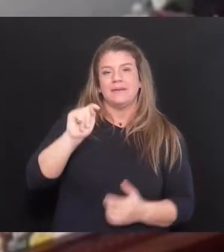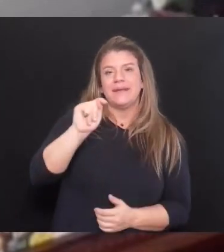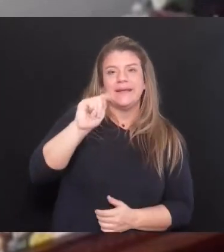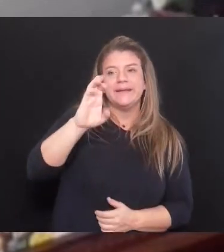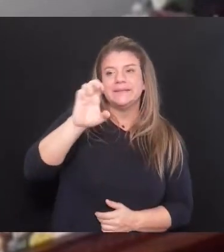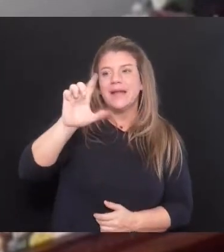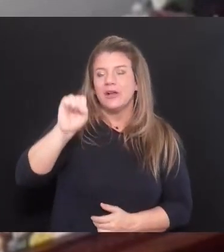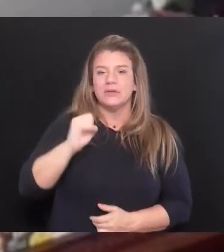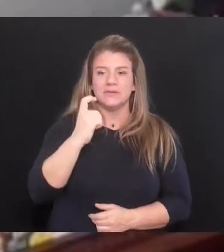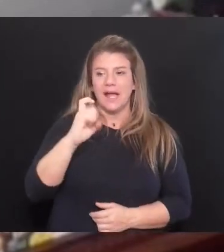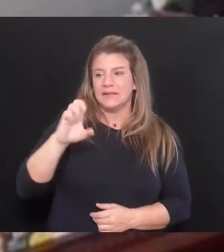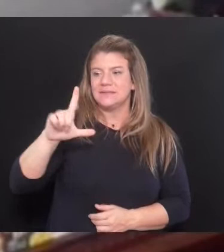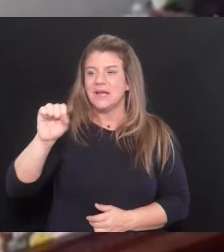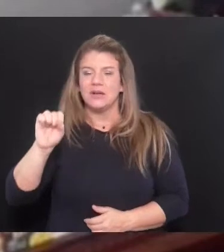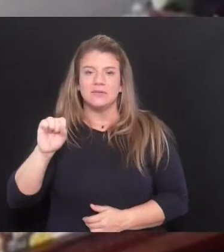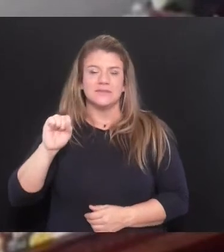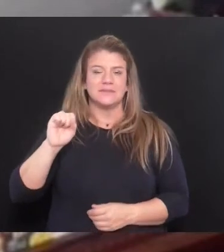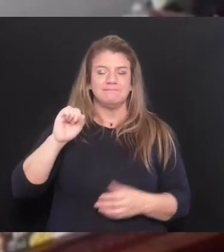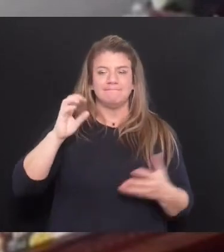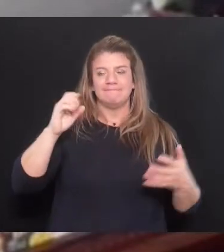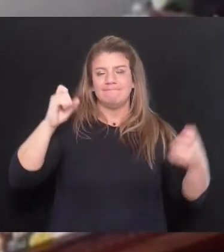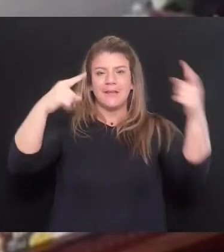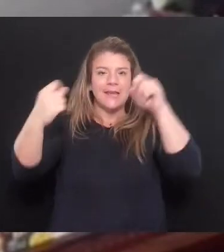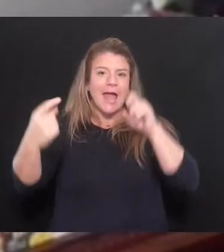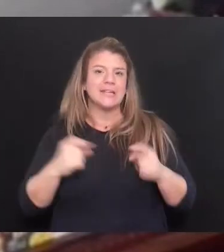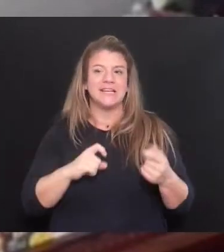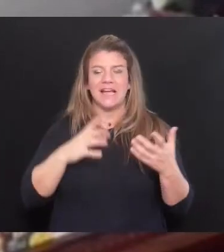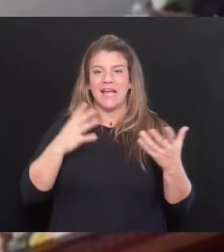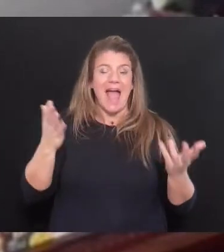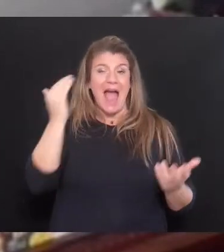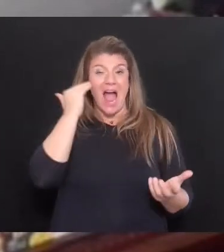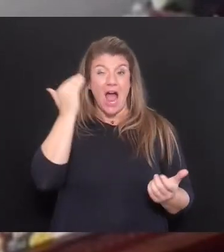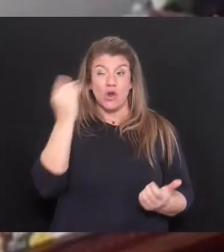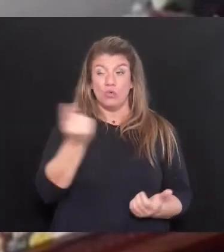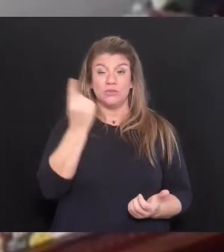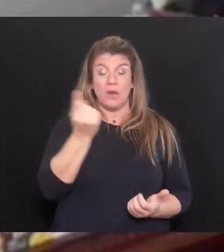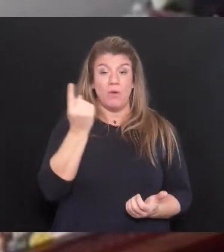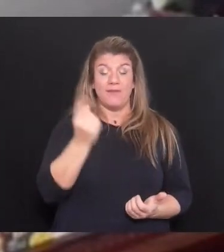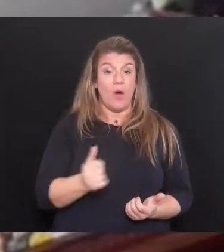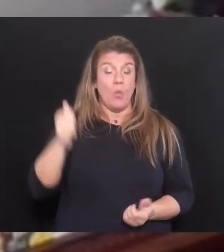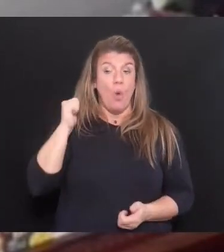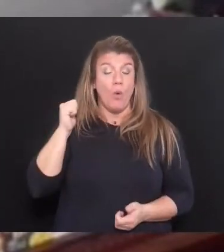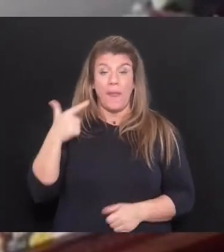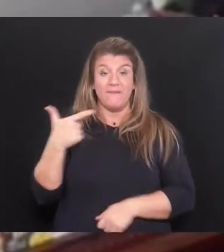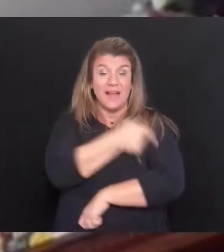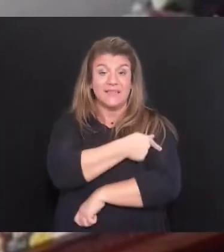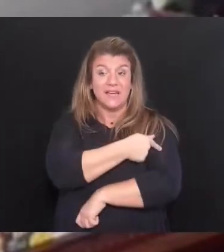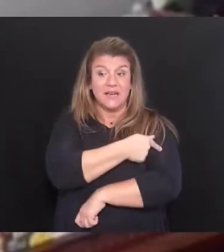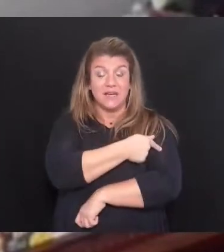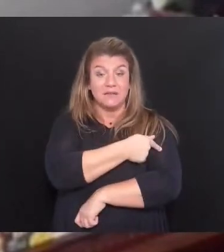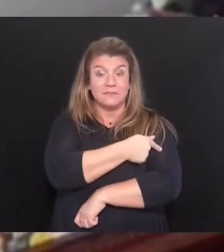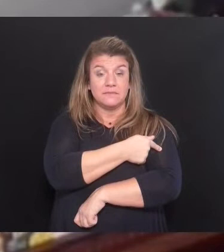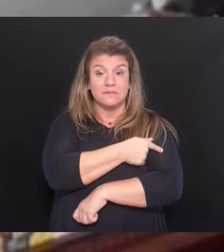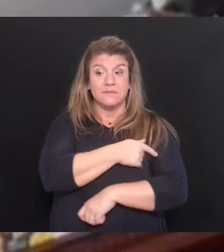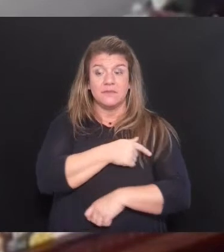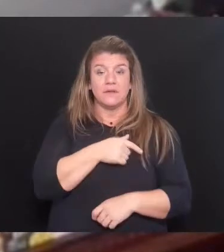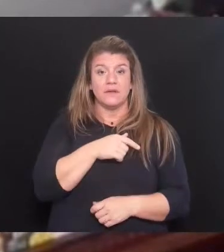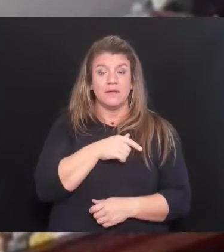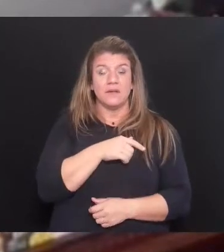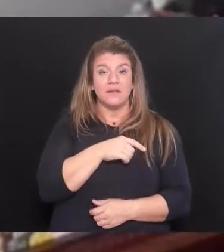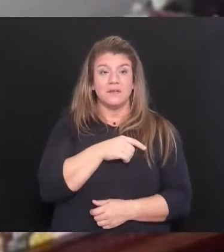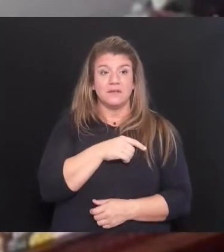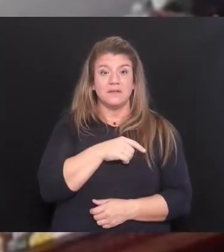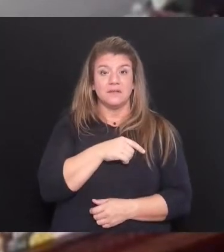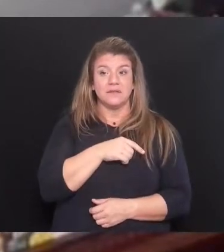and ivermectin. I know someone who won't get a vaccine but will order over the counter